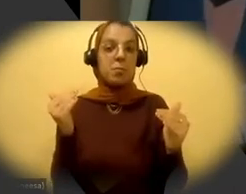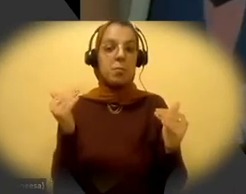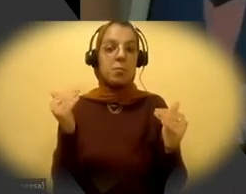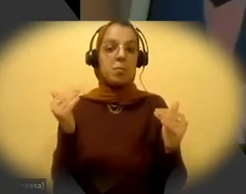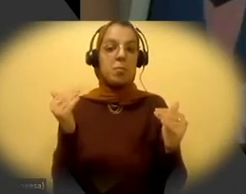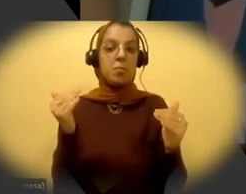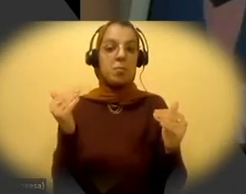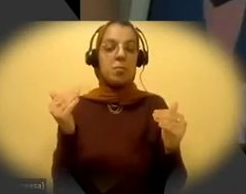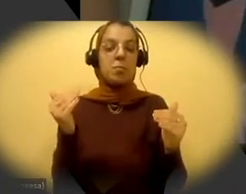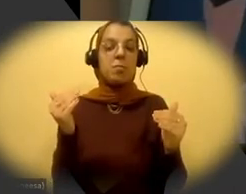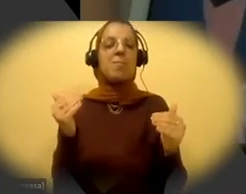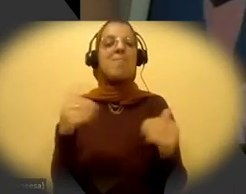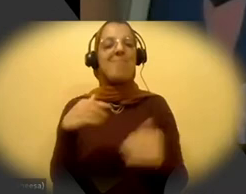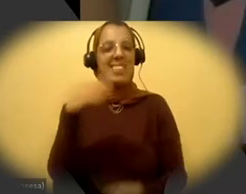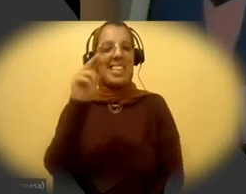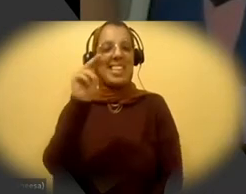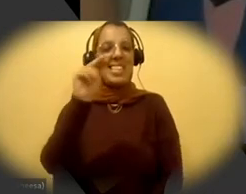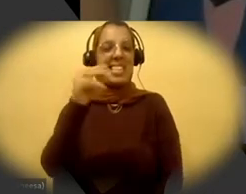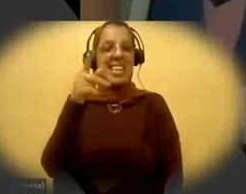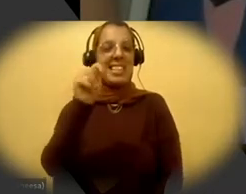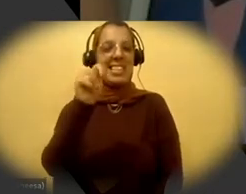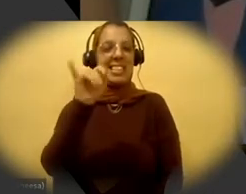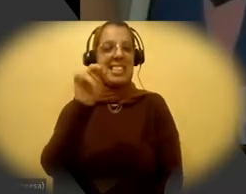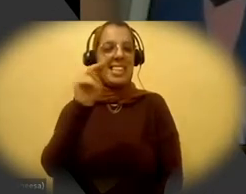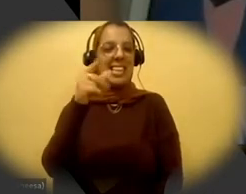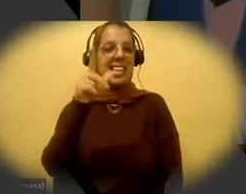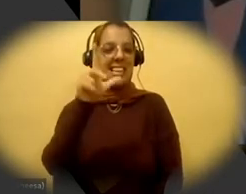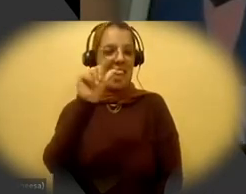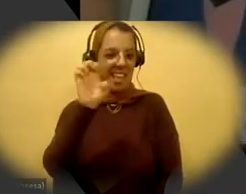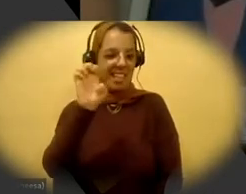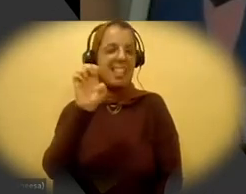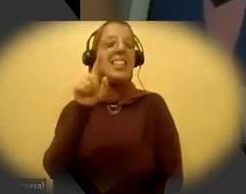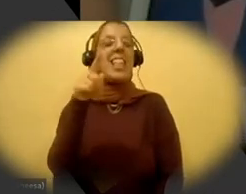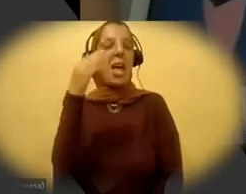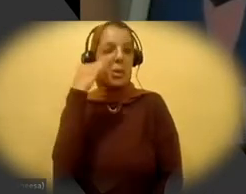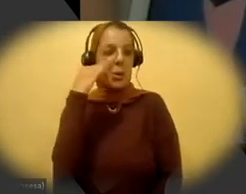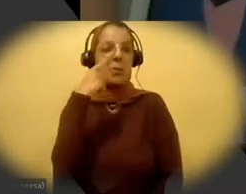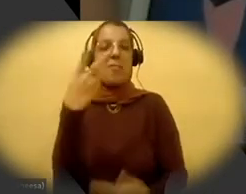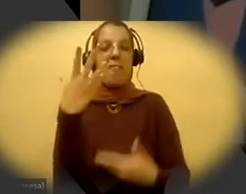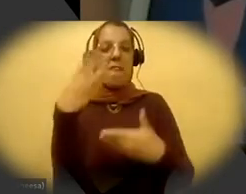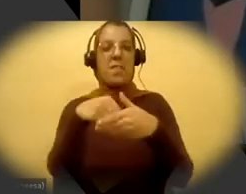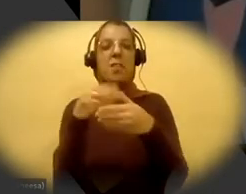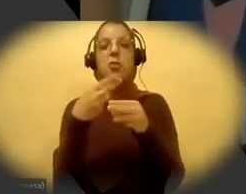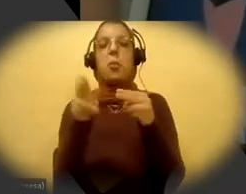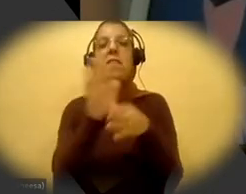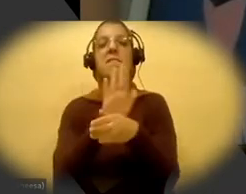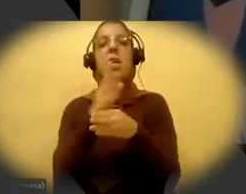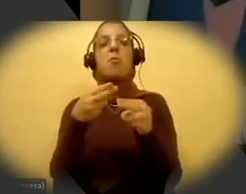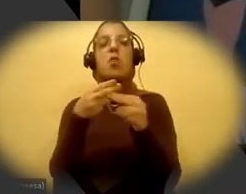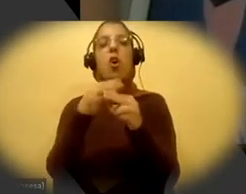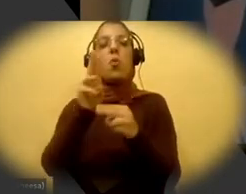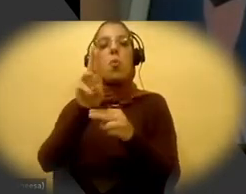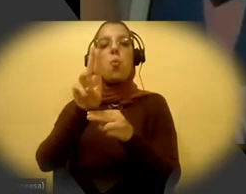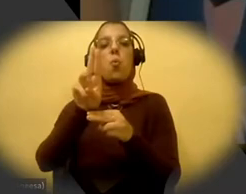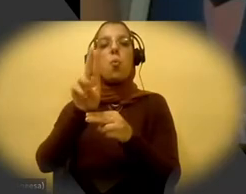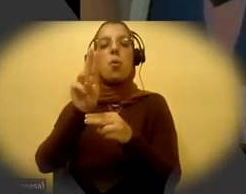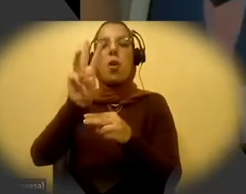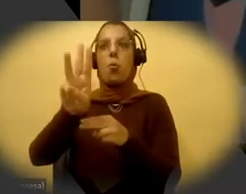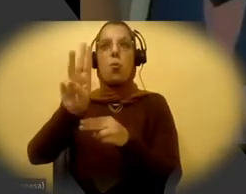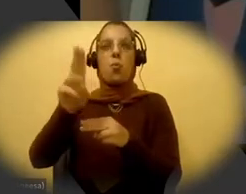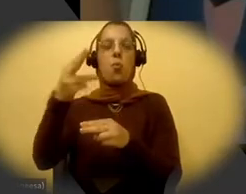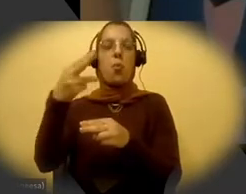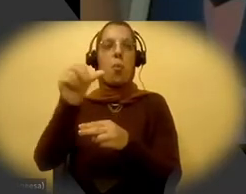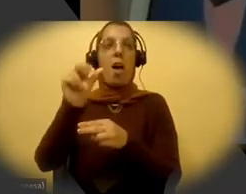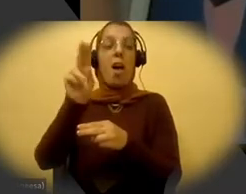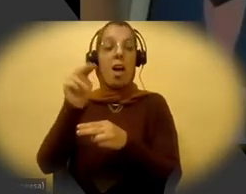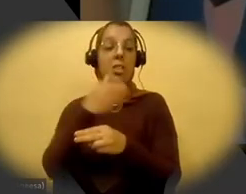I know that Nightingale, you are in the short film Wuhan, Toronto recently, which addresses the effects that the